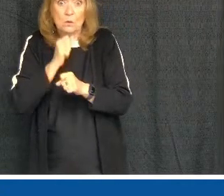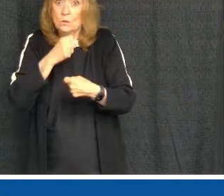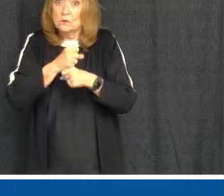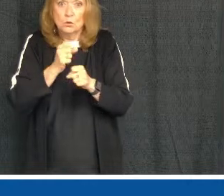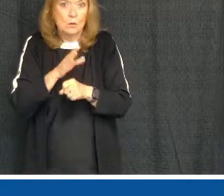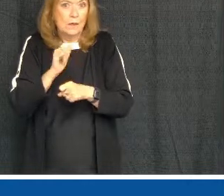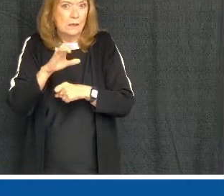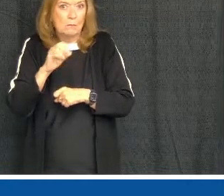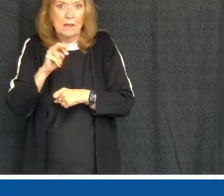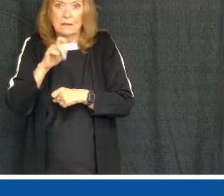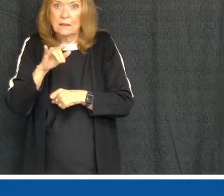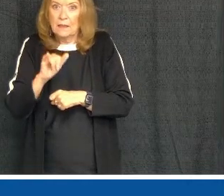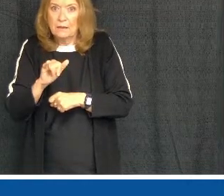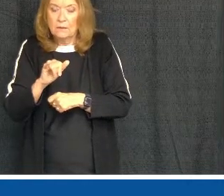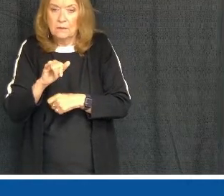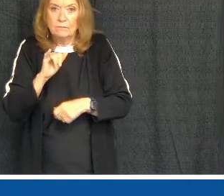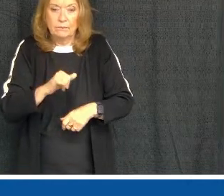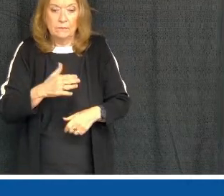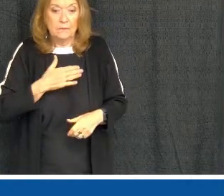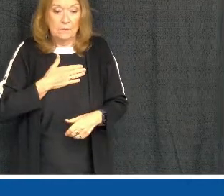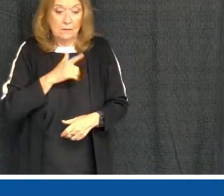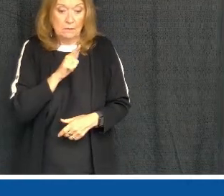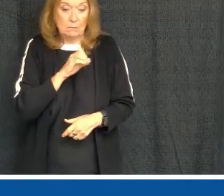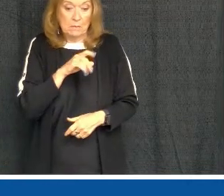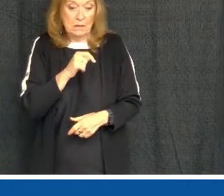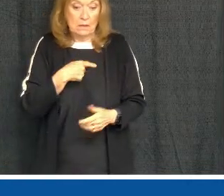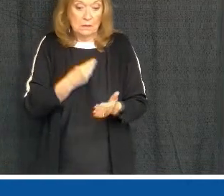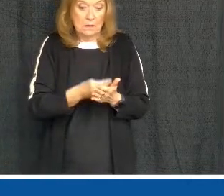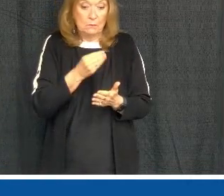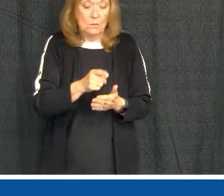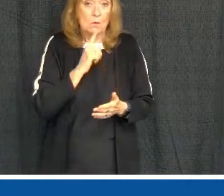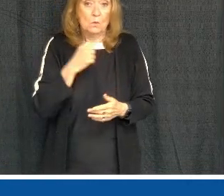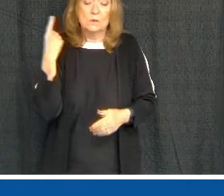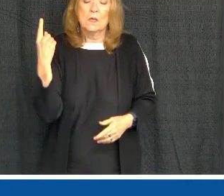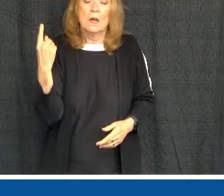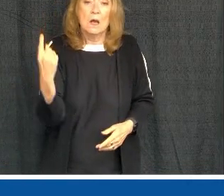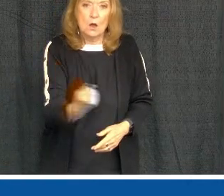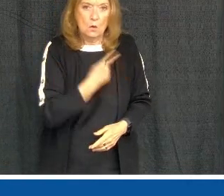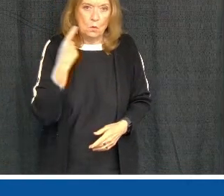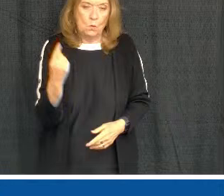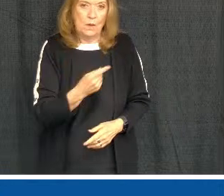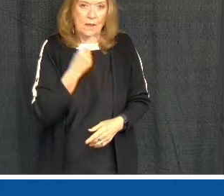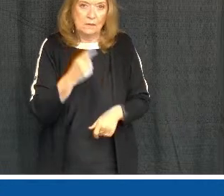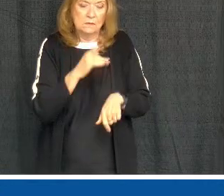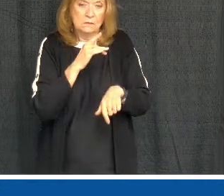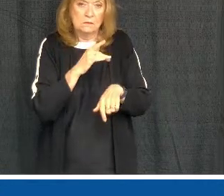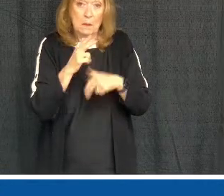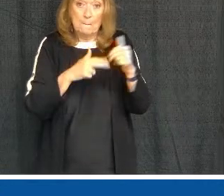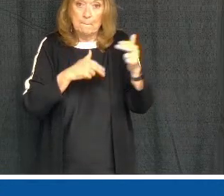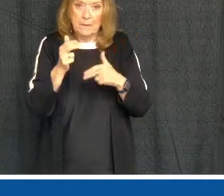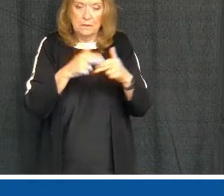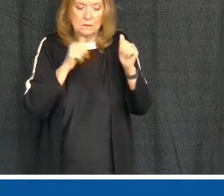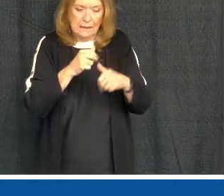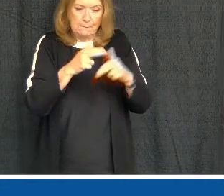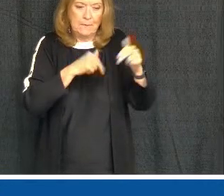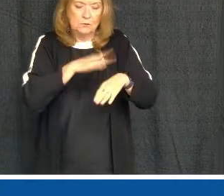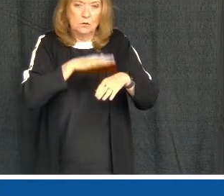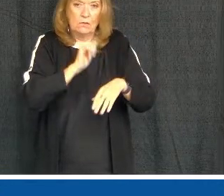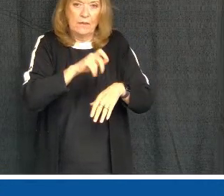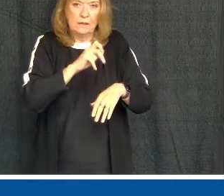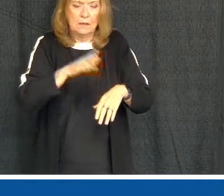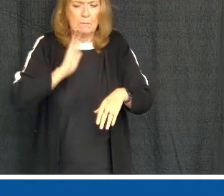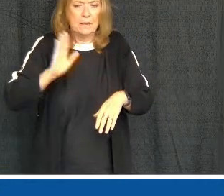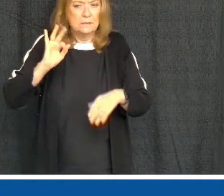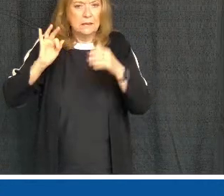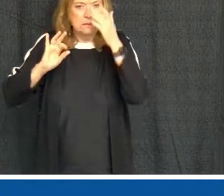county. And that my lot that I purchased was always a buildable lot, all the way back to